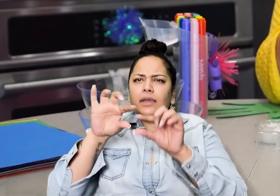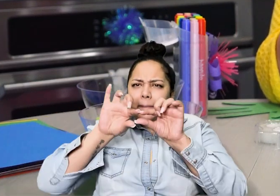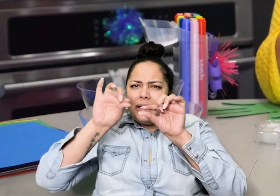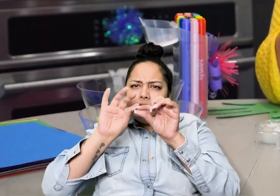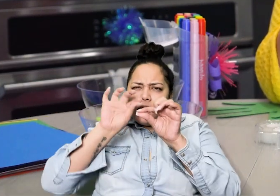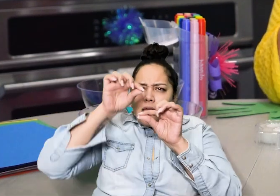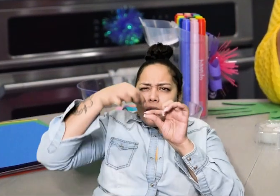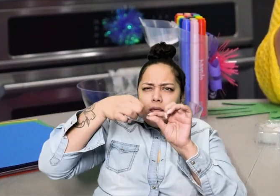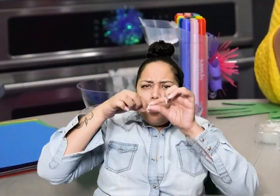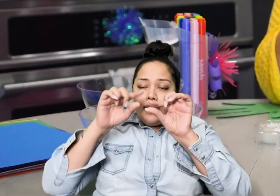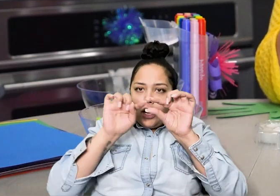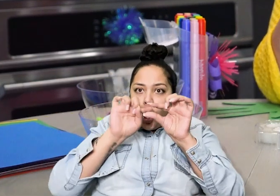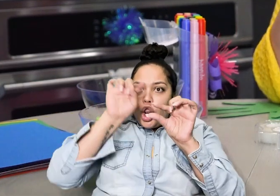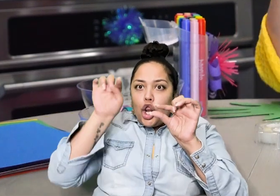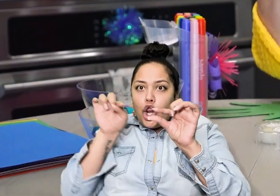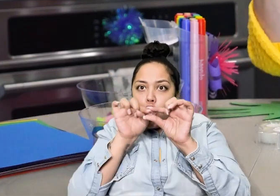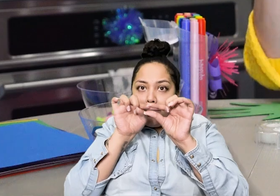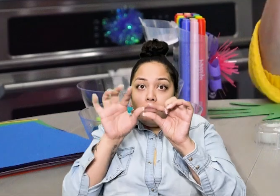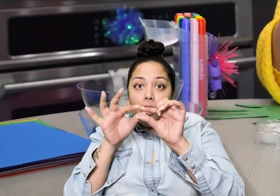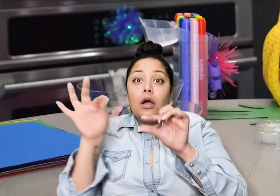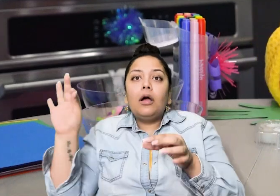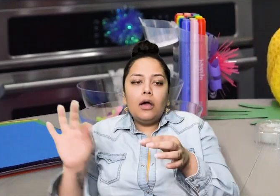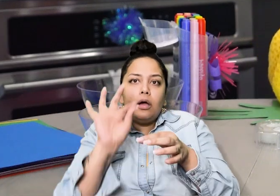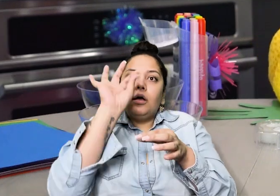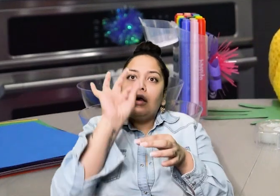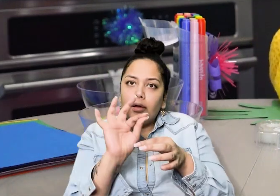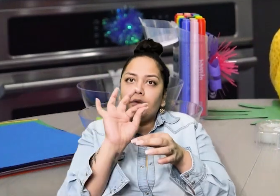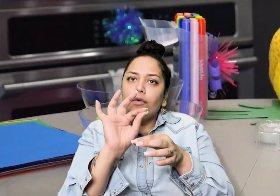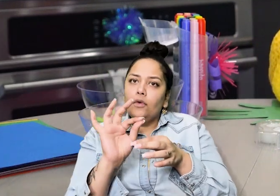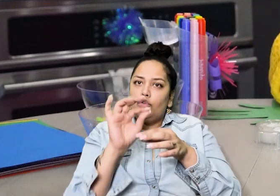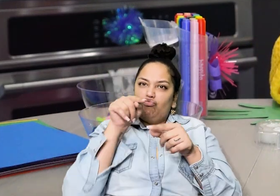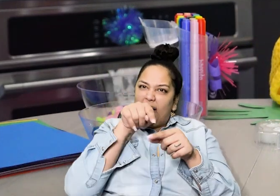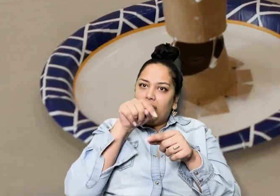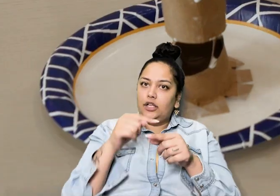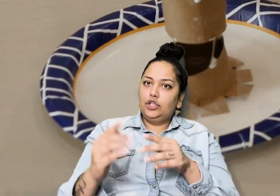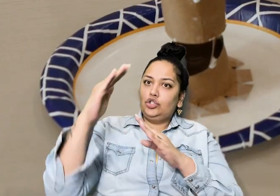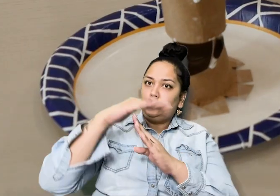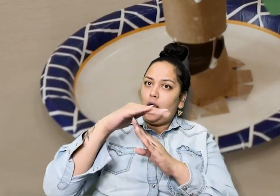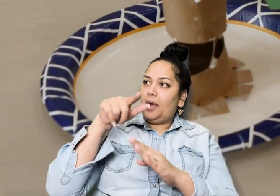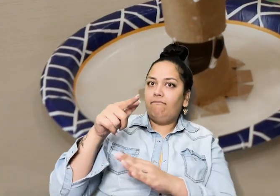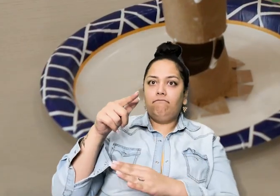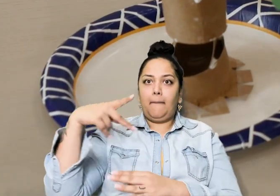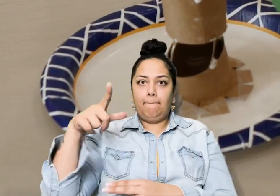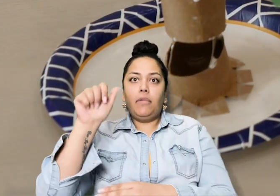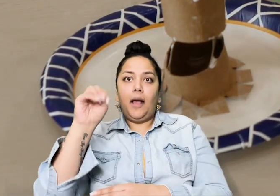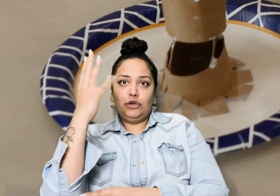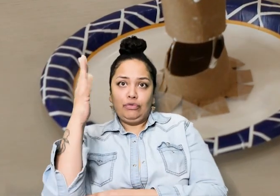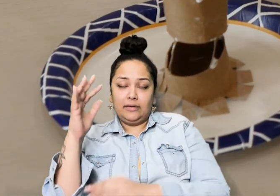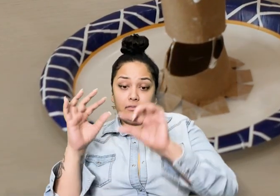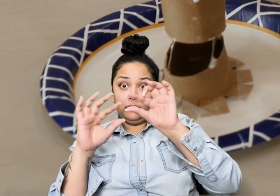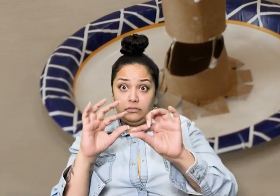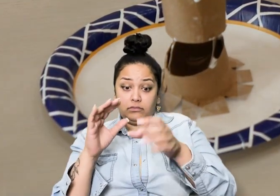that way it's sticky on both sides. We're gonna put that right here, right on top of our palm